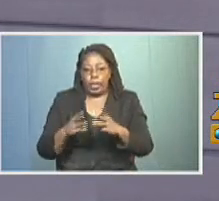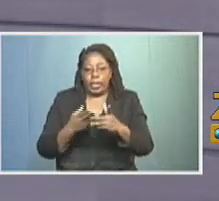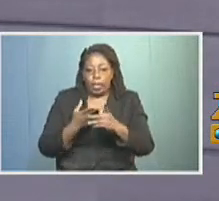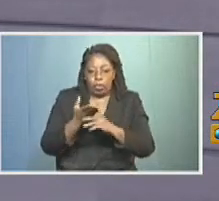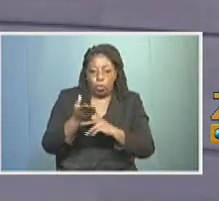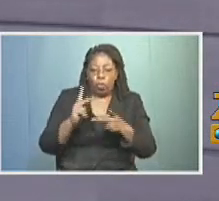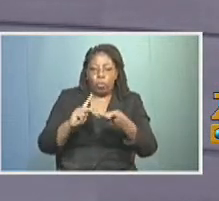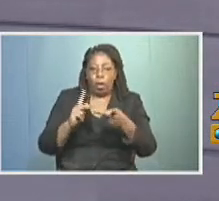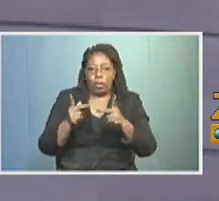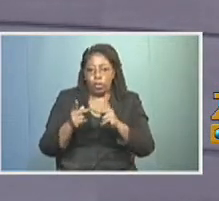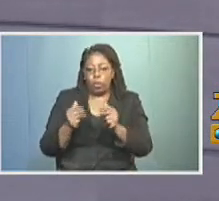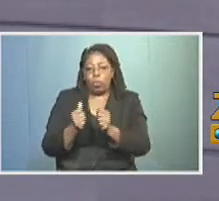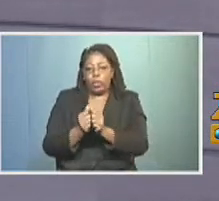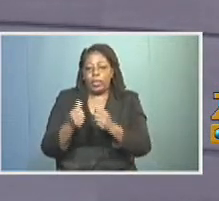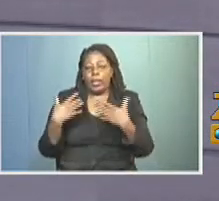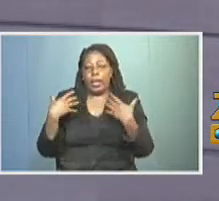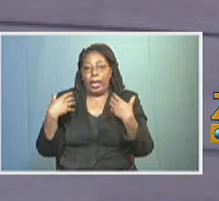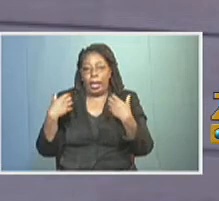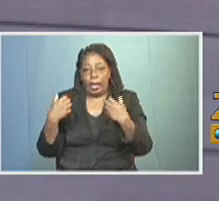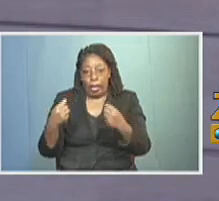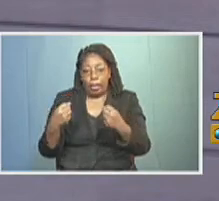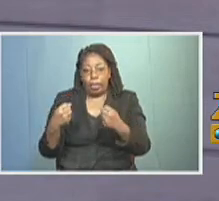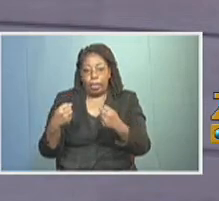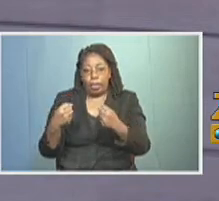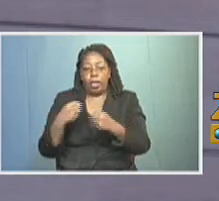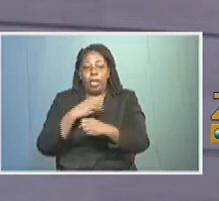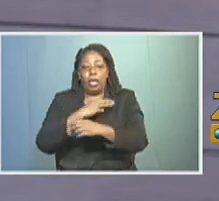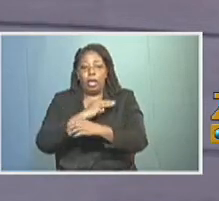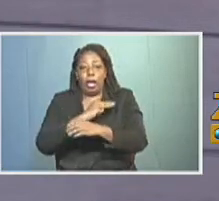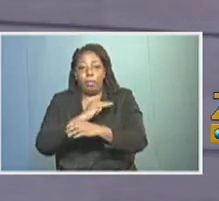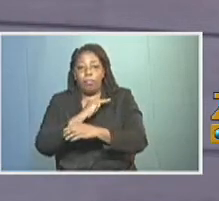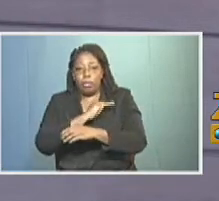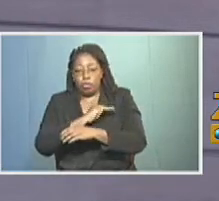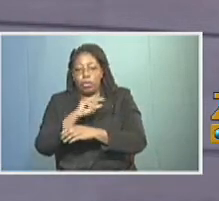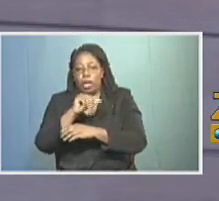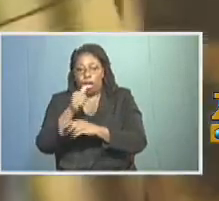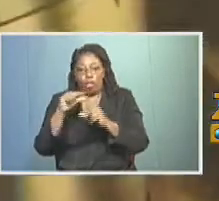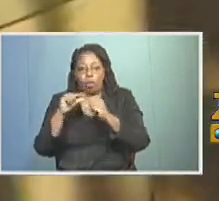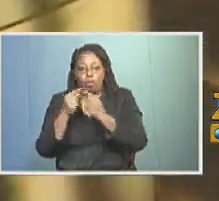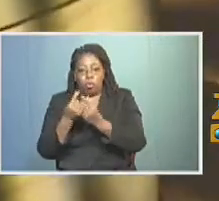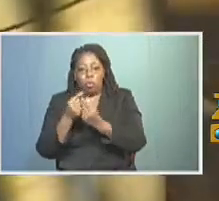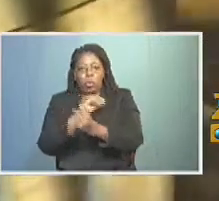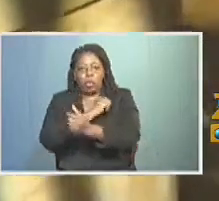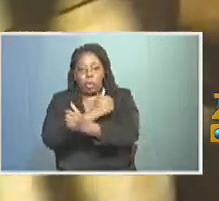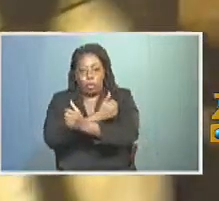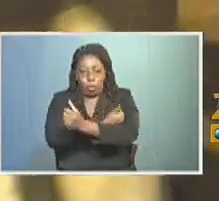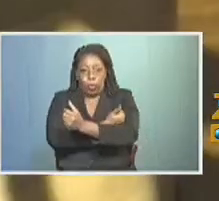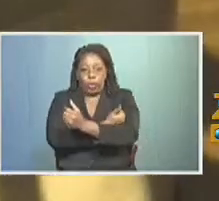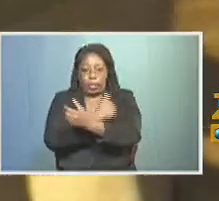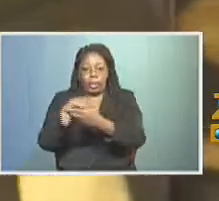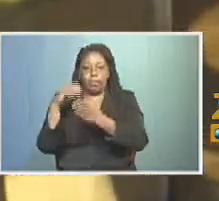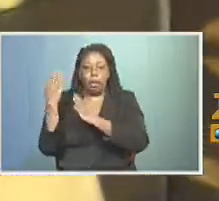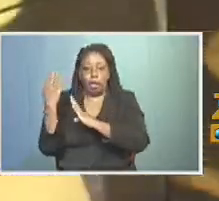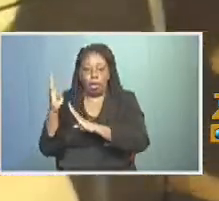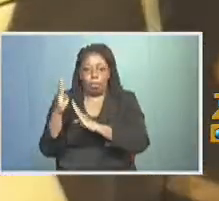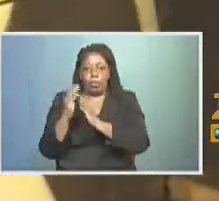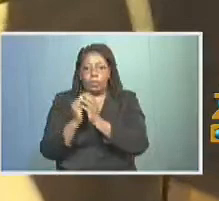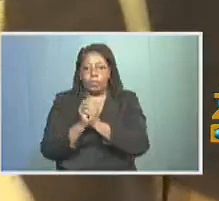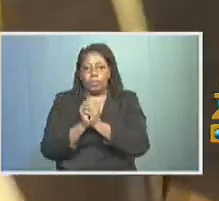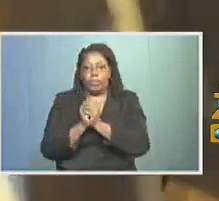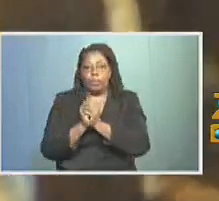the partnership with the Health Ministry in the Bahamas and various governmental groups in the Port Authority. Lloyd Allen,